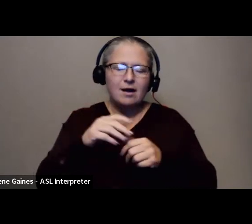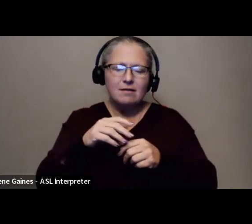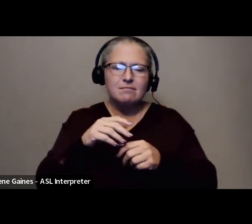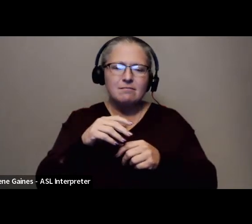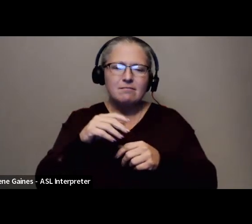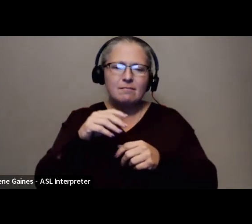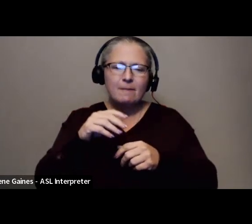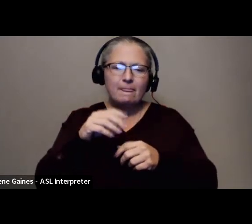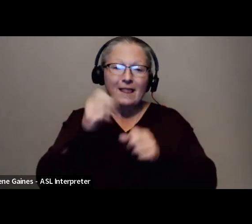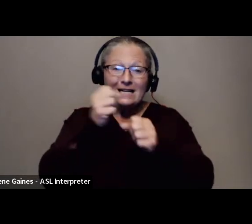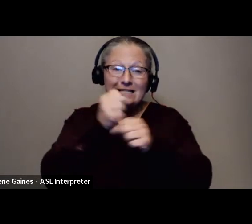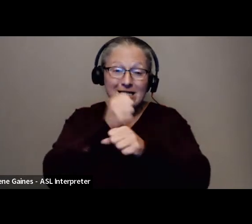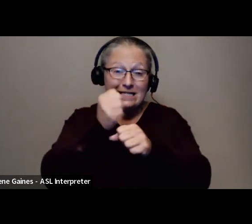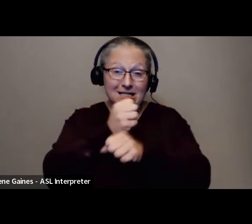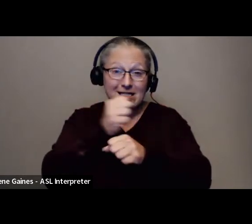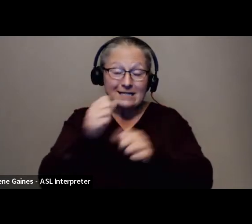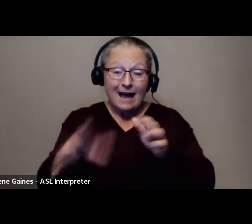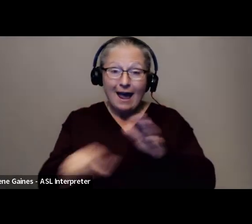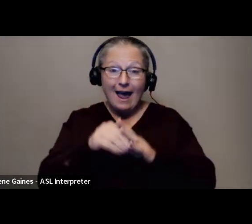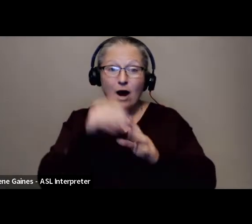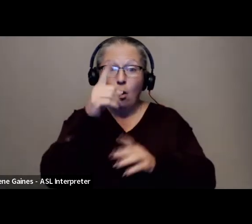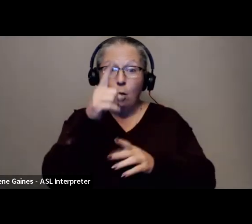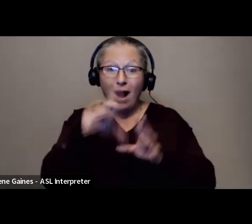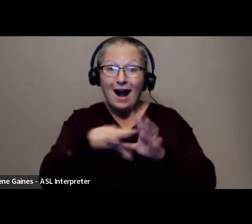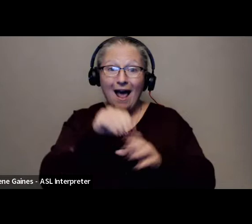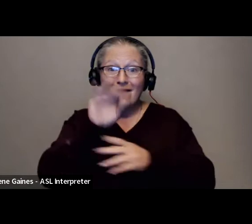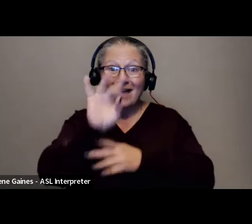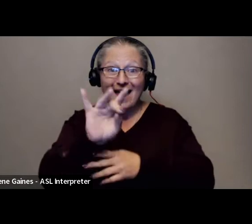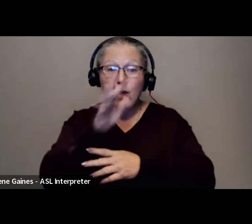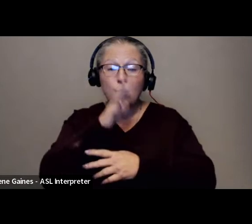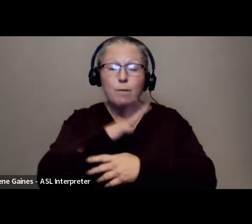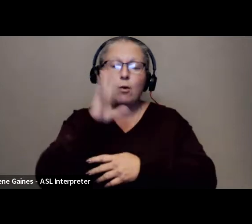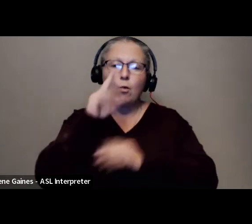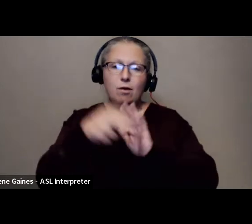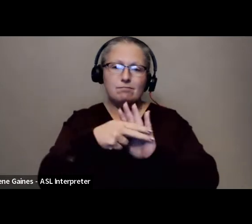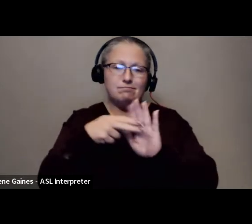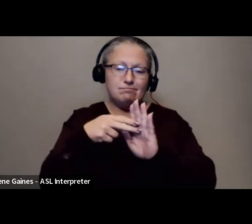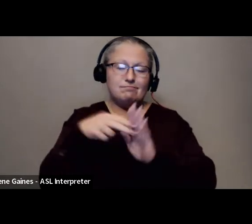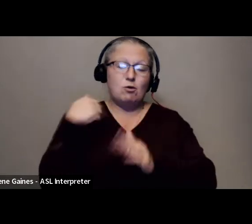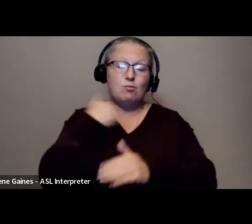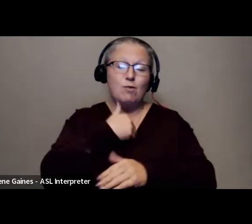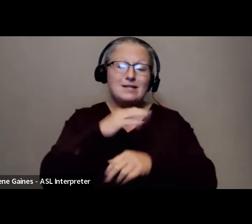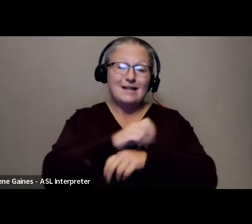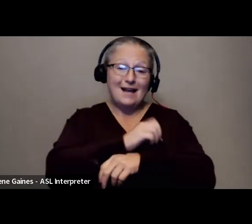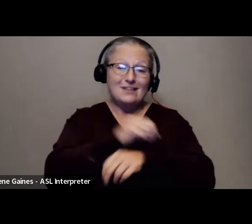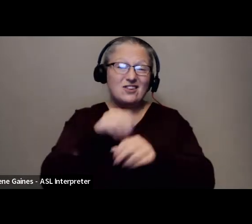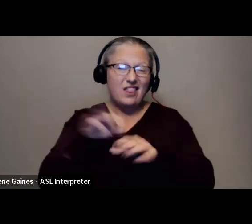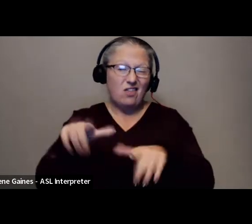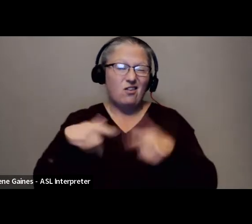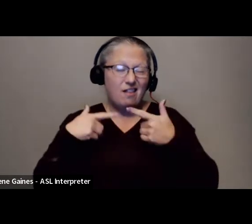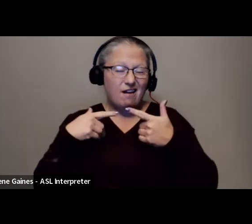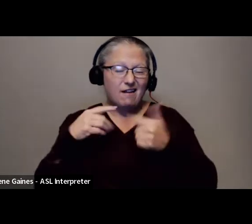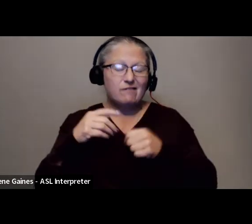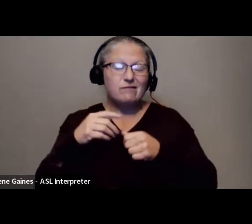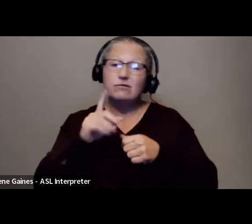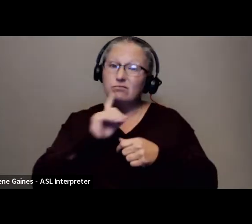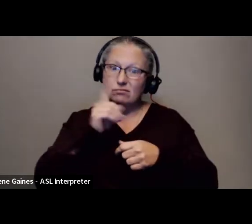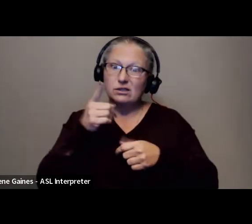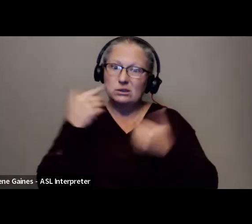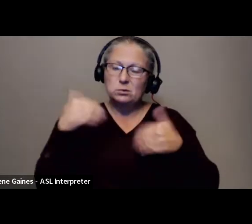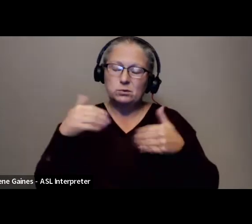the statistic to add to that is 1 in every 8 women will be diagnosed with breast cancer in their Mhm. lifetime, which is